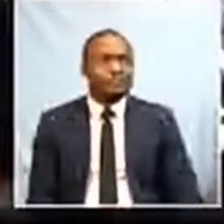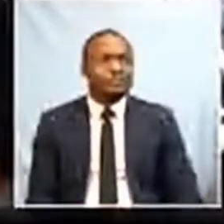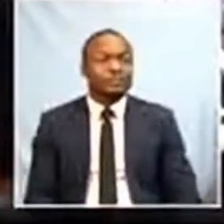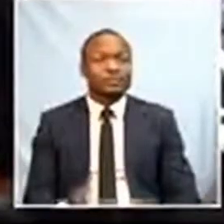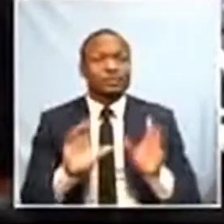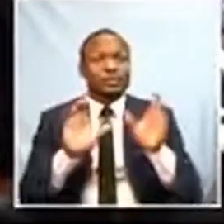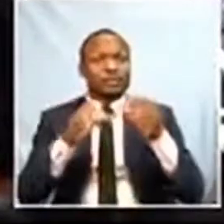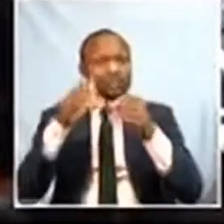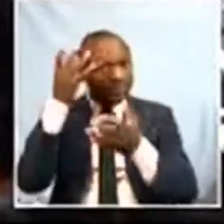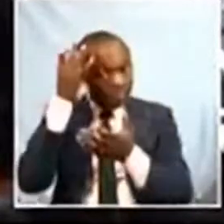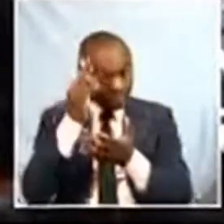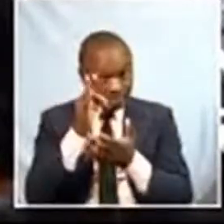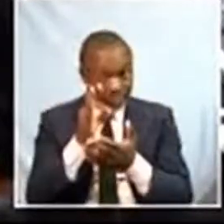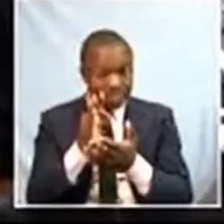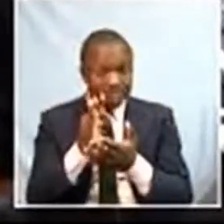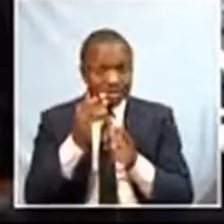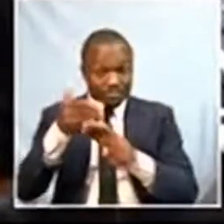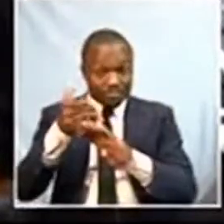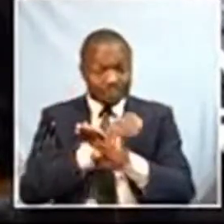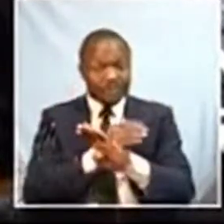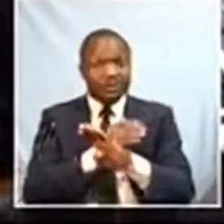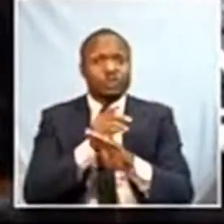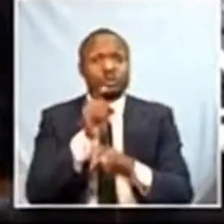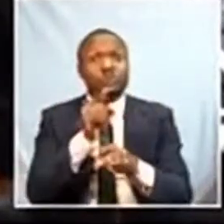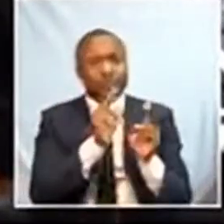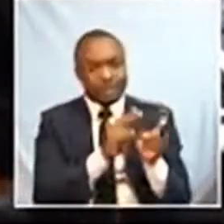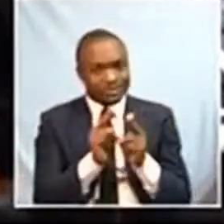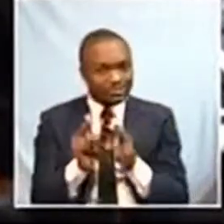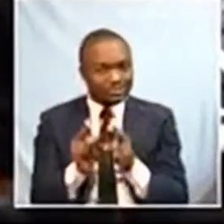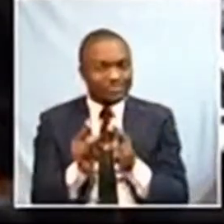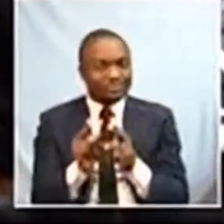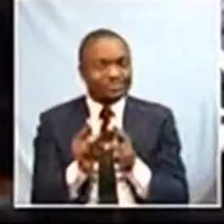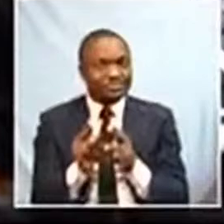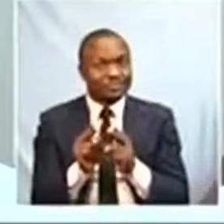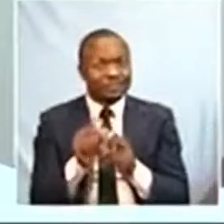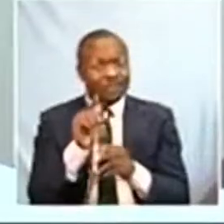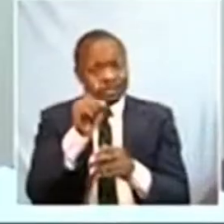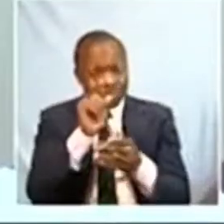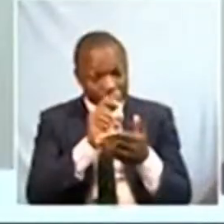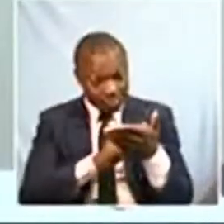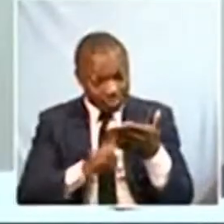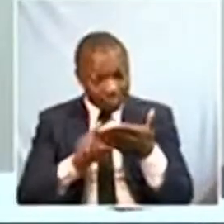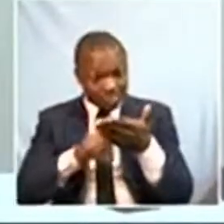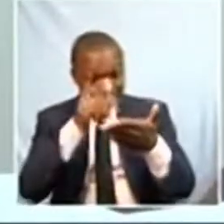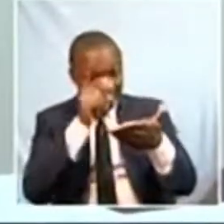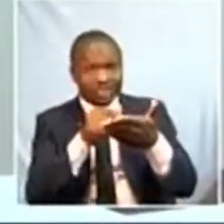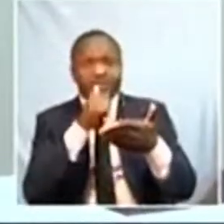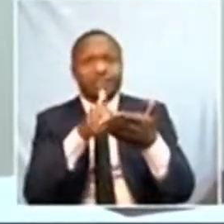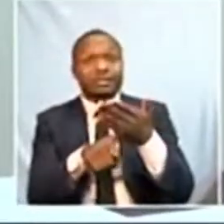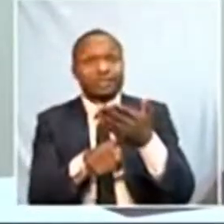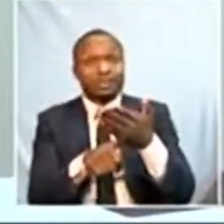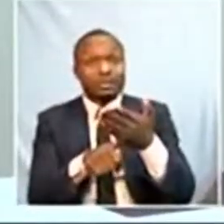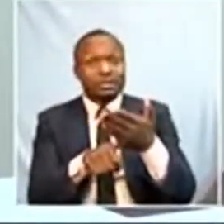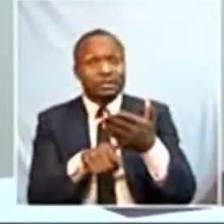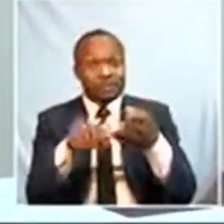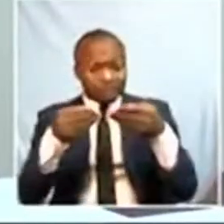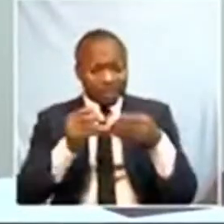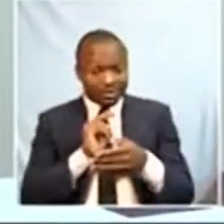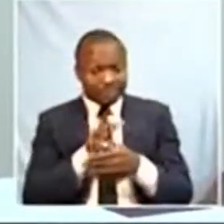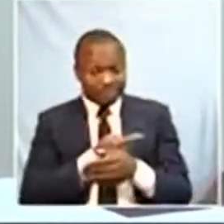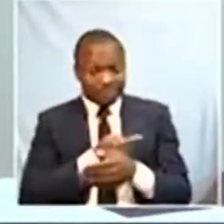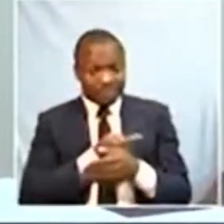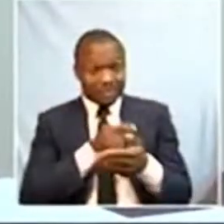Council Secretary, even before maybe you respond, have you read this letter, the letter that you are giving us